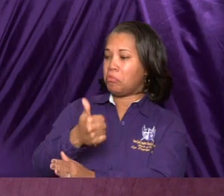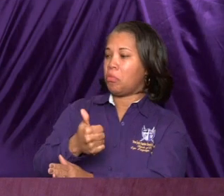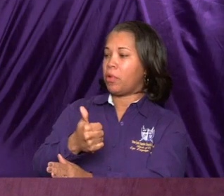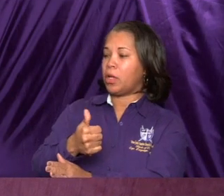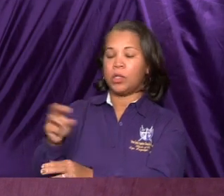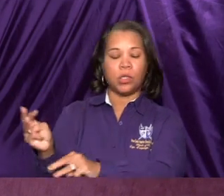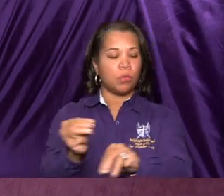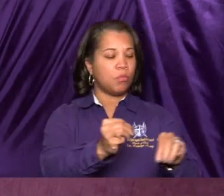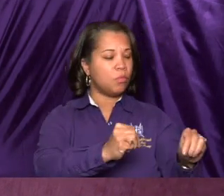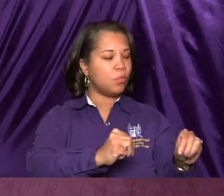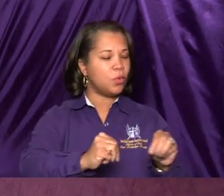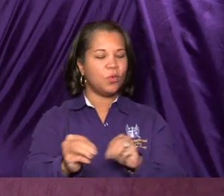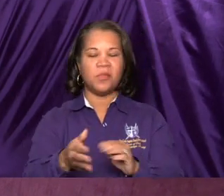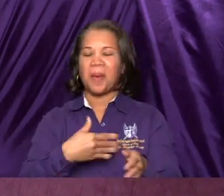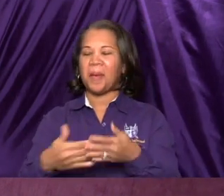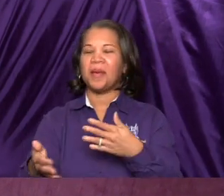place.